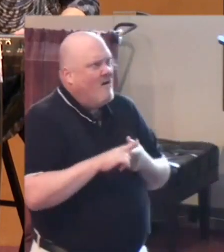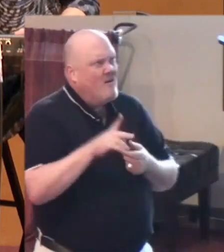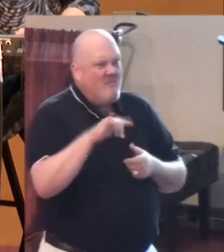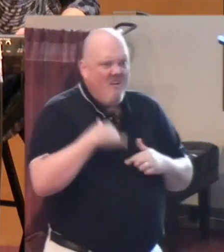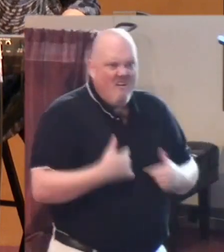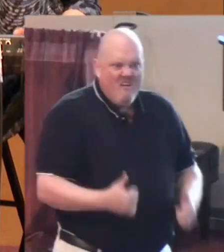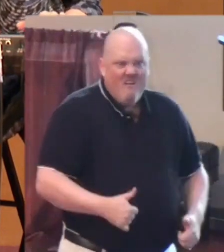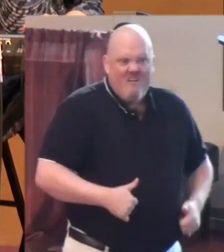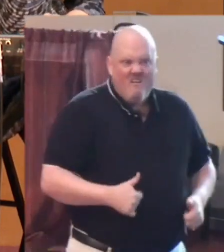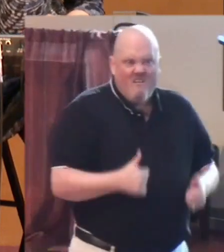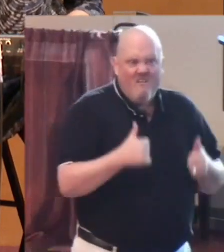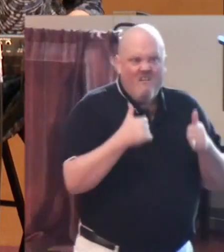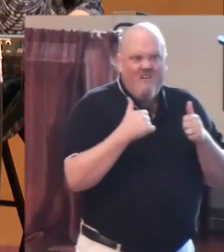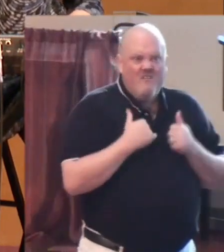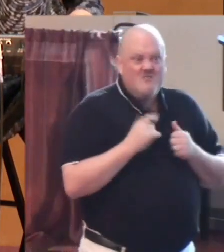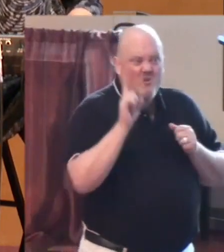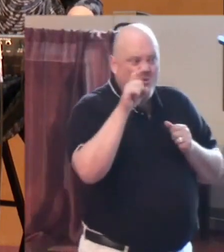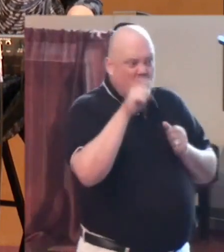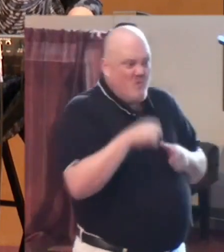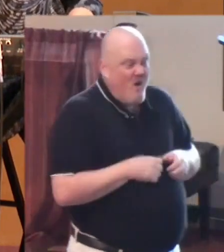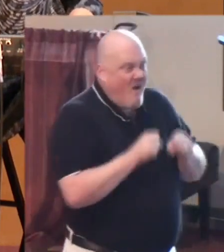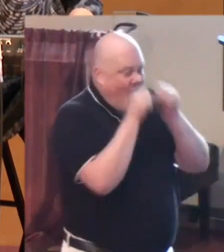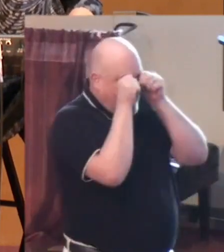supposed to be a big